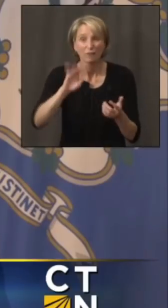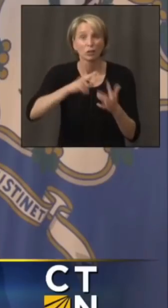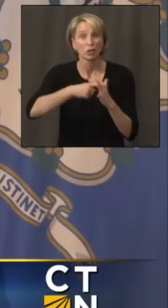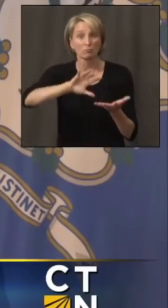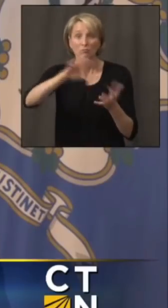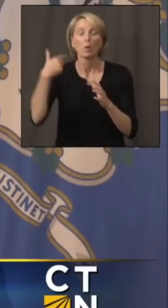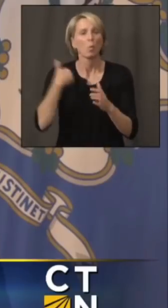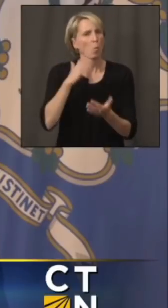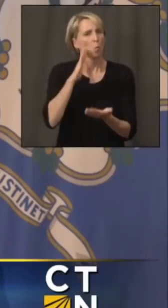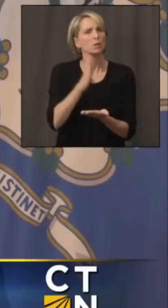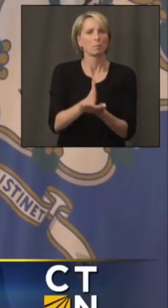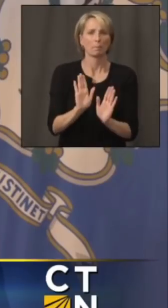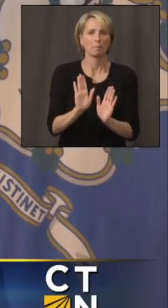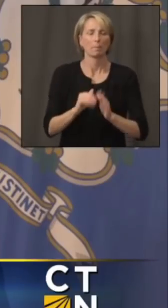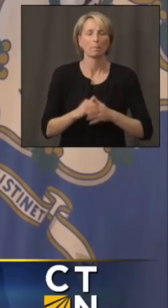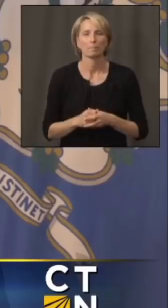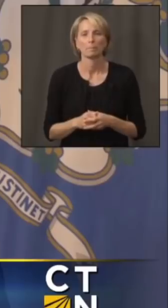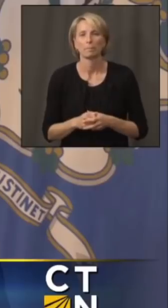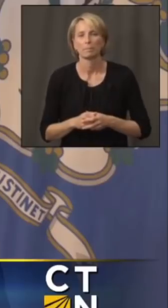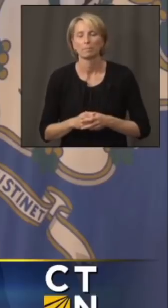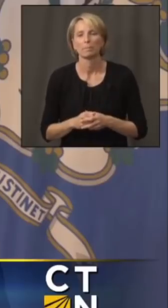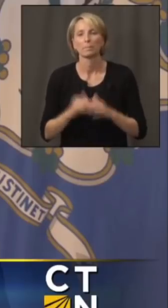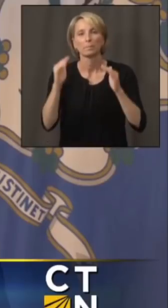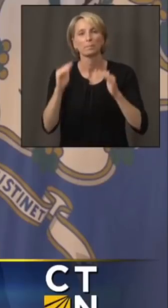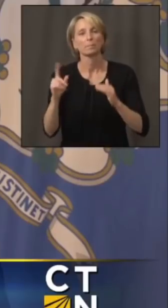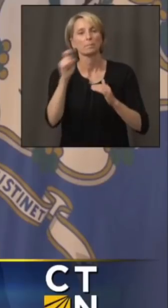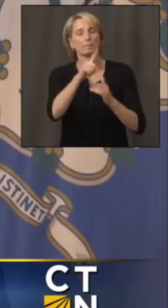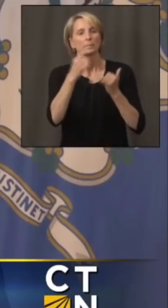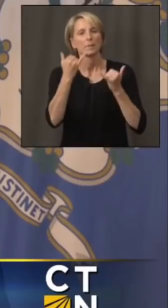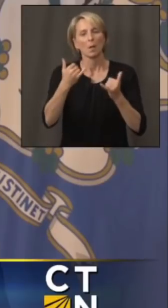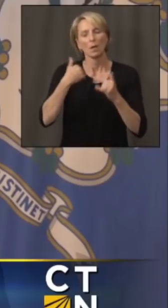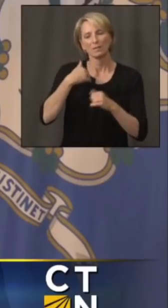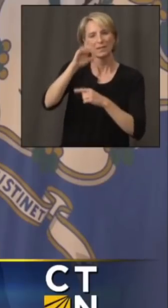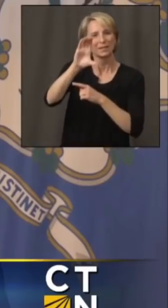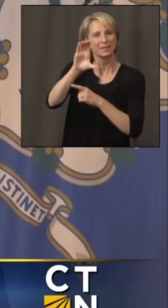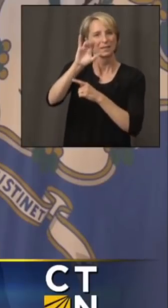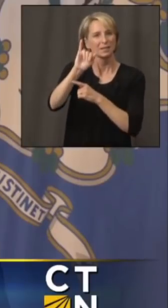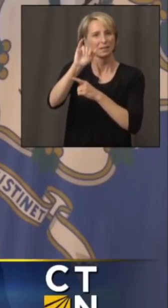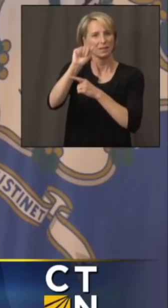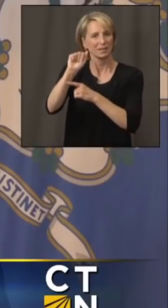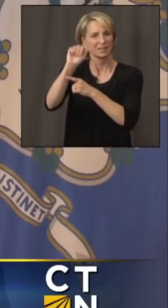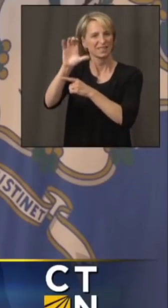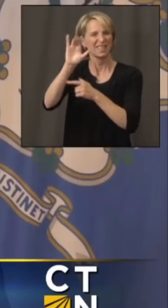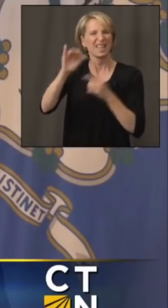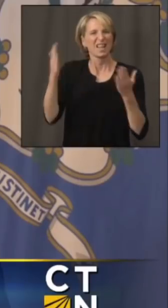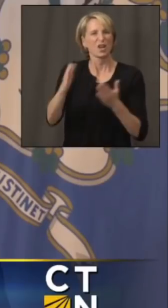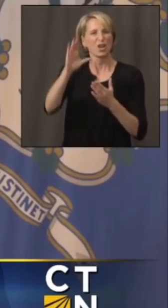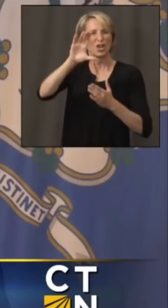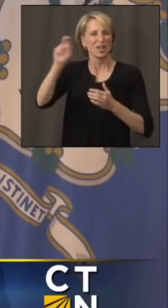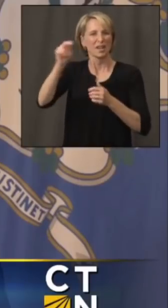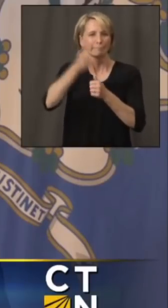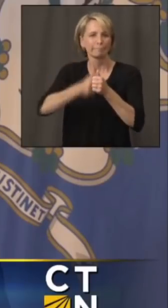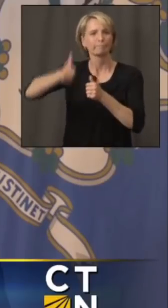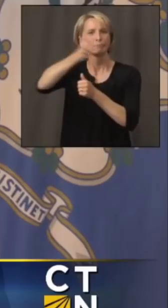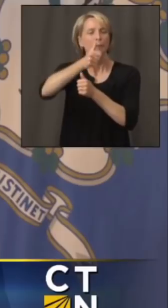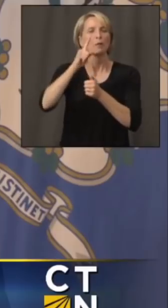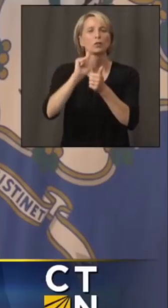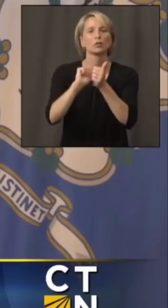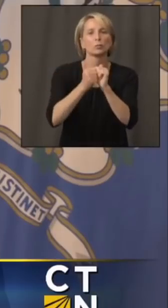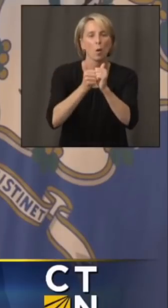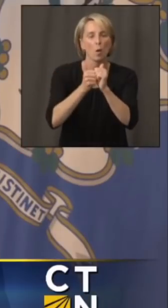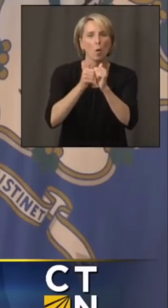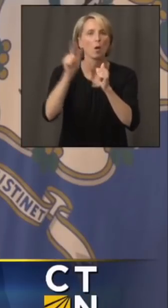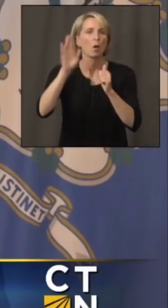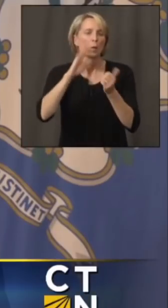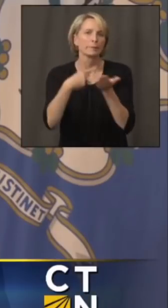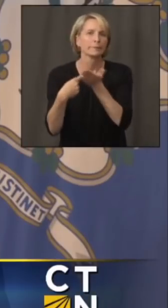In the Connecticut Interscholastic Athletic Conference, they're supposed to, I think, finalize a timeline for fall sports